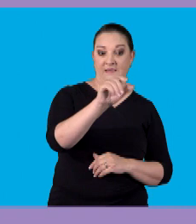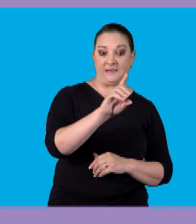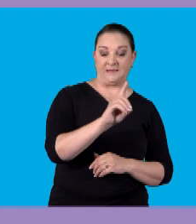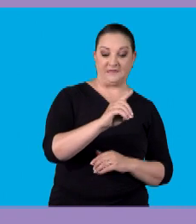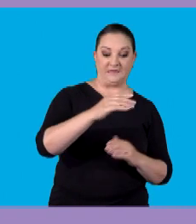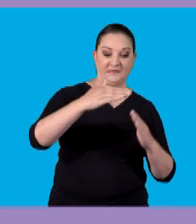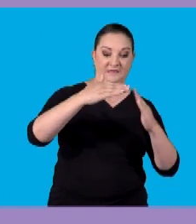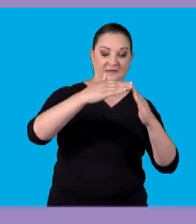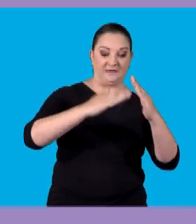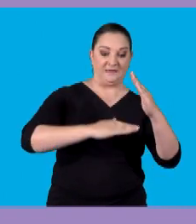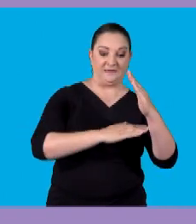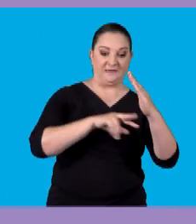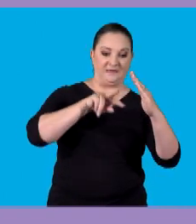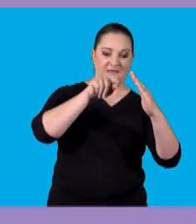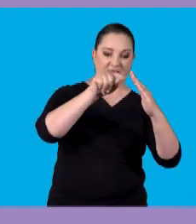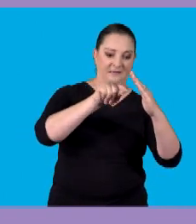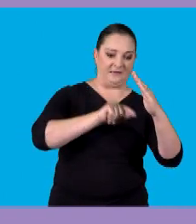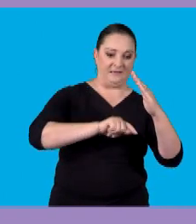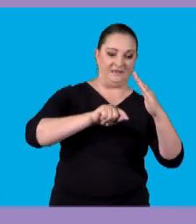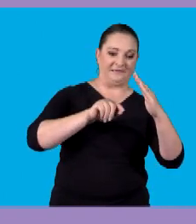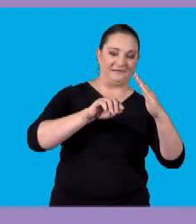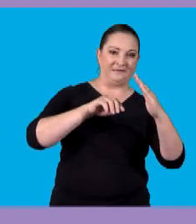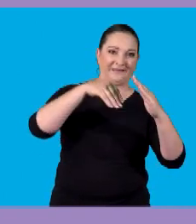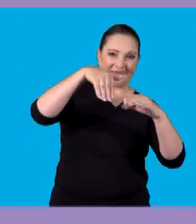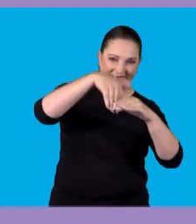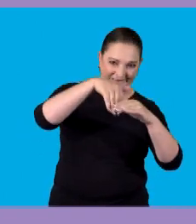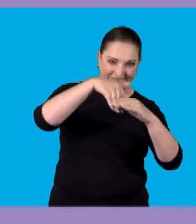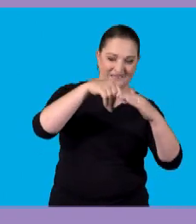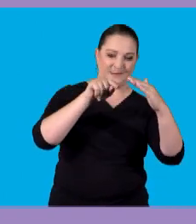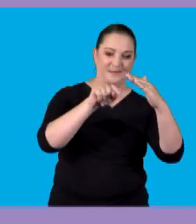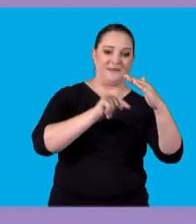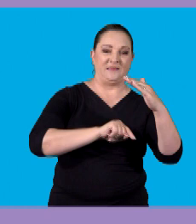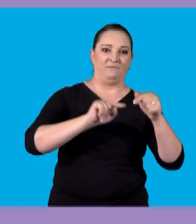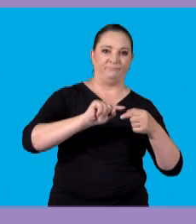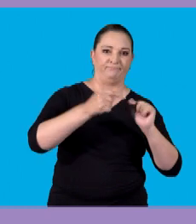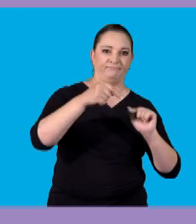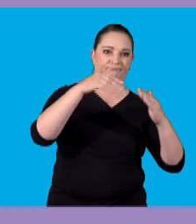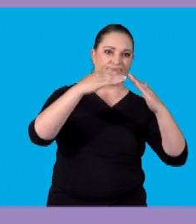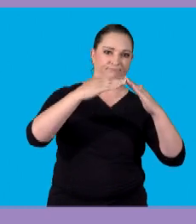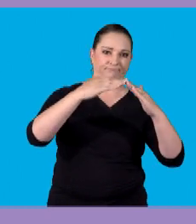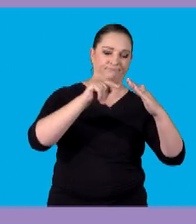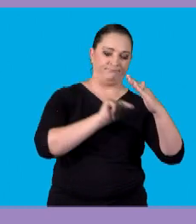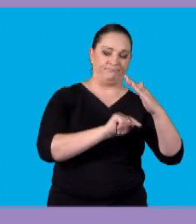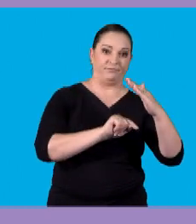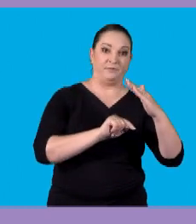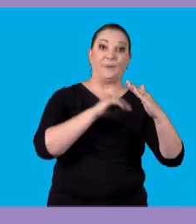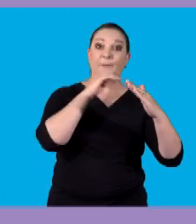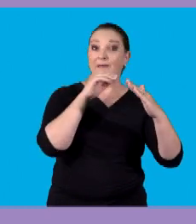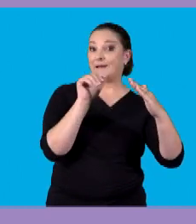they are co-interior angles, and this is because of those parallel lines. So we can say here that angle